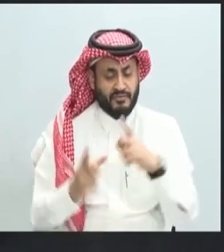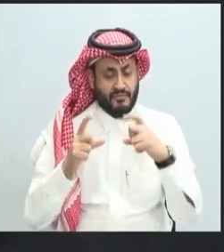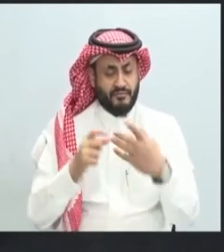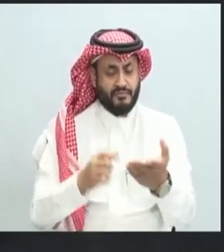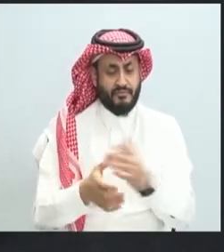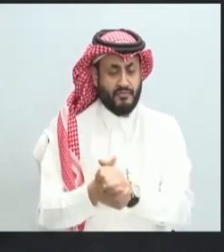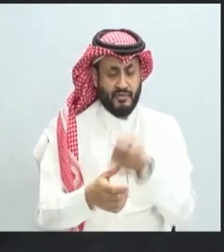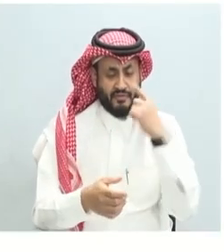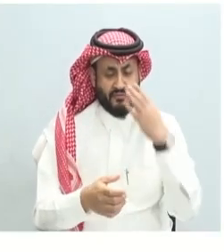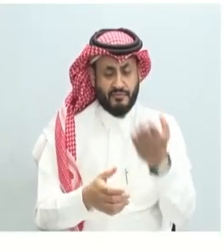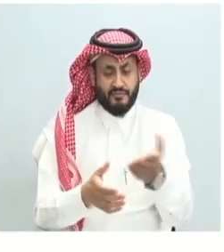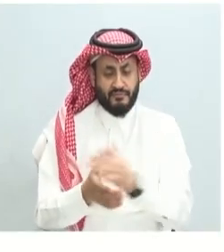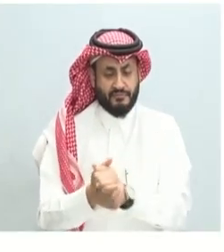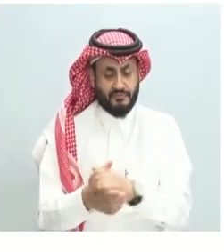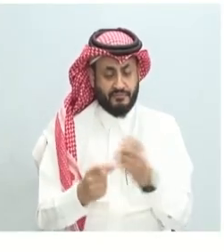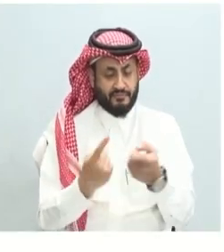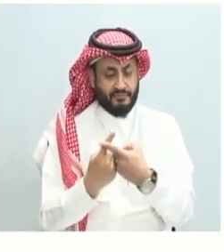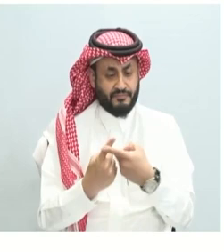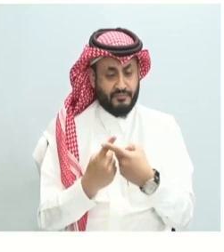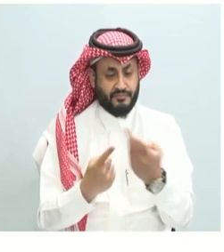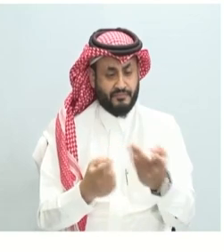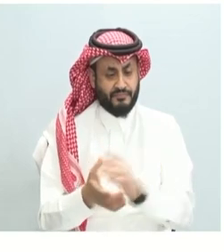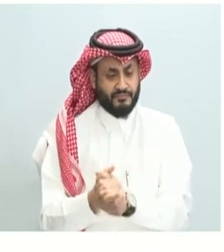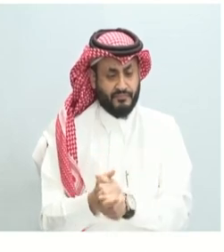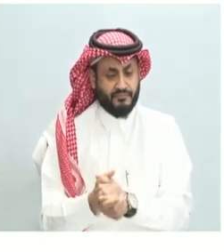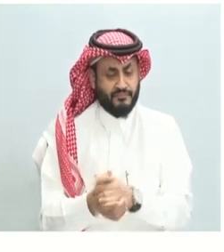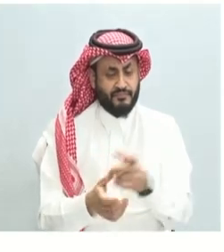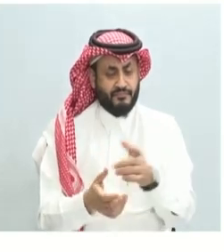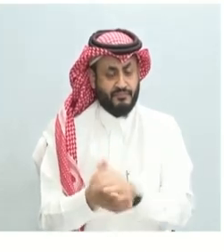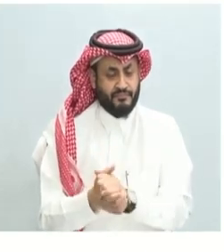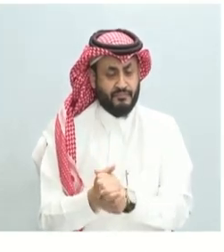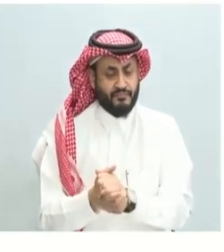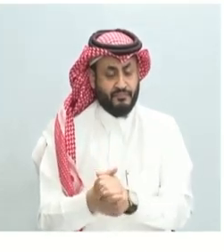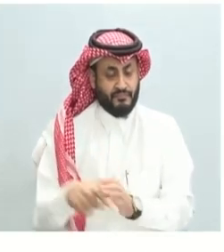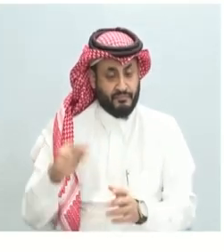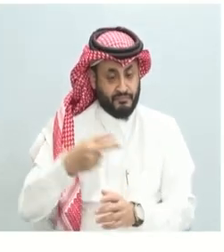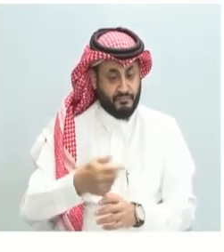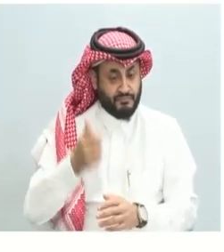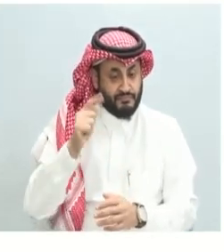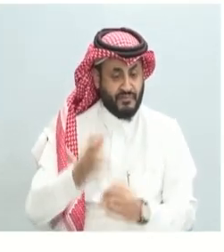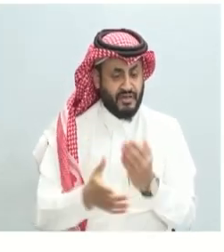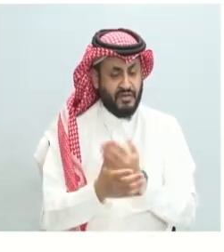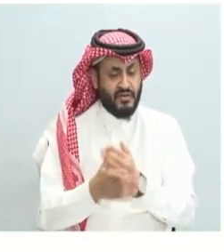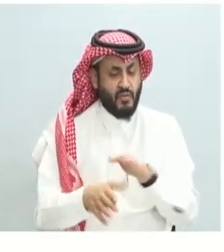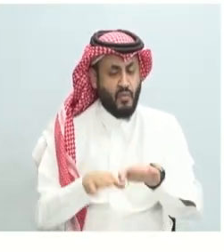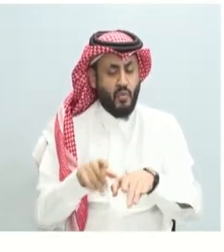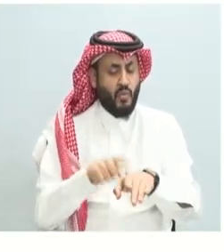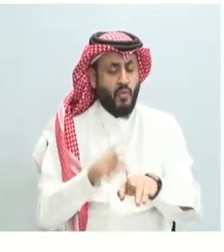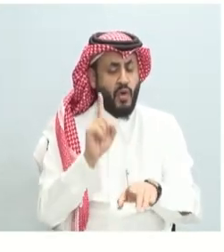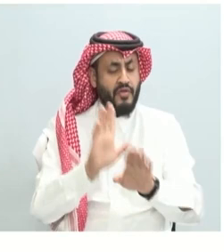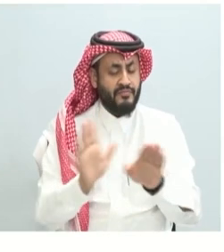can have a look at the first picture and tell me, what is that? What is